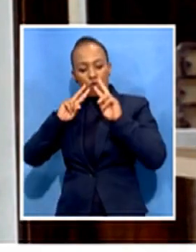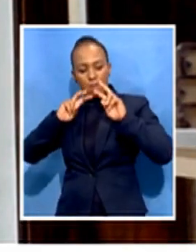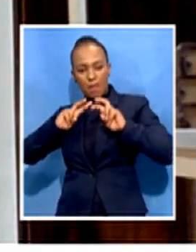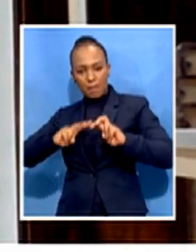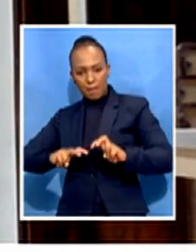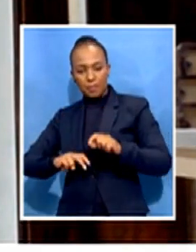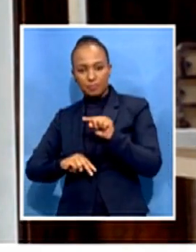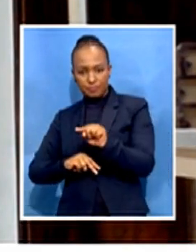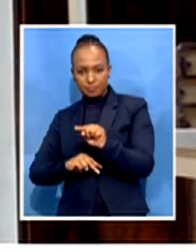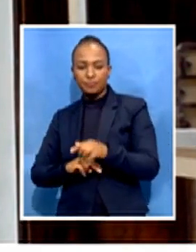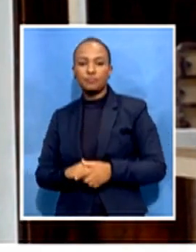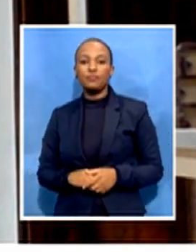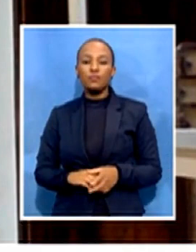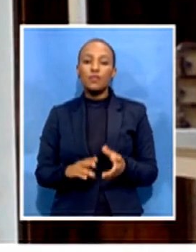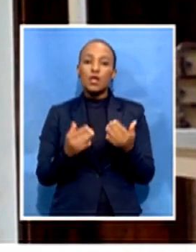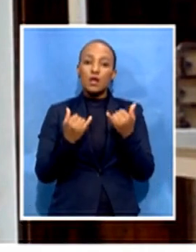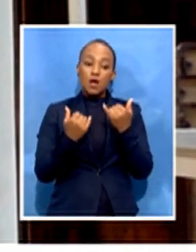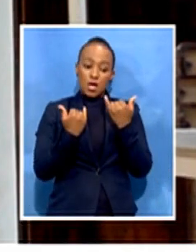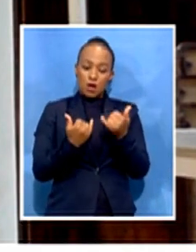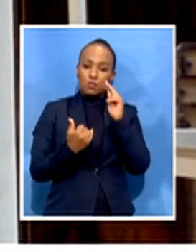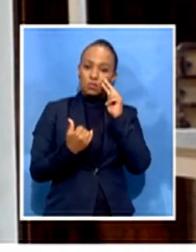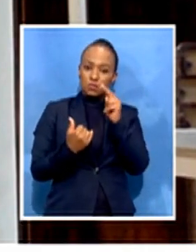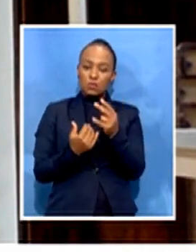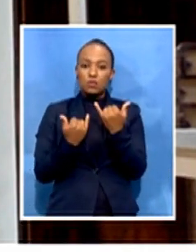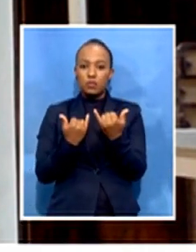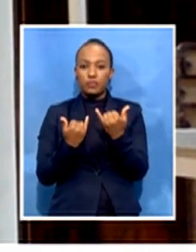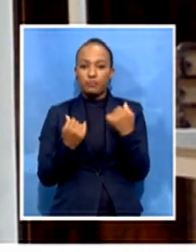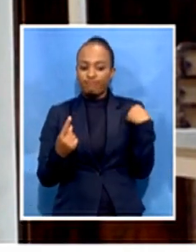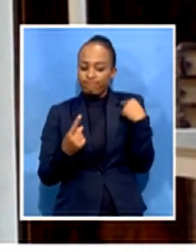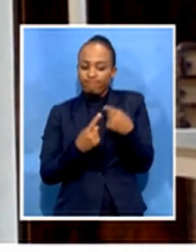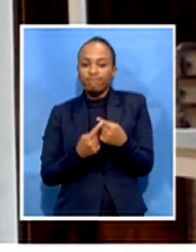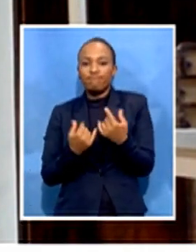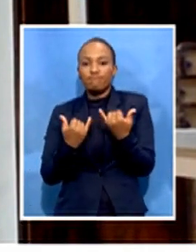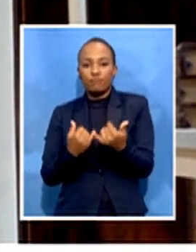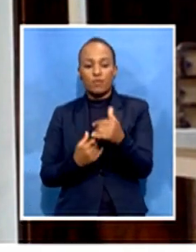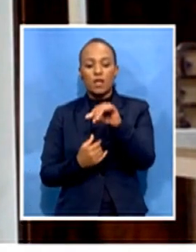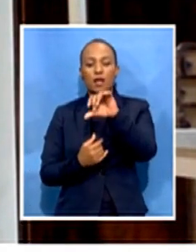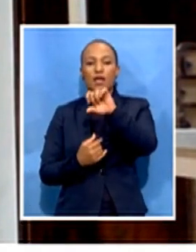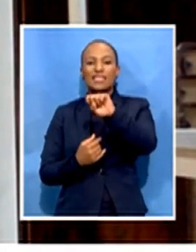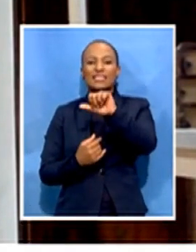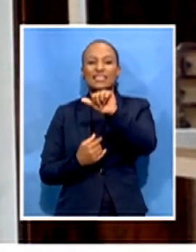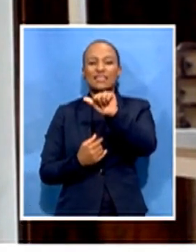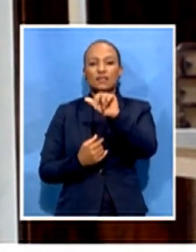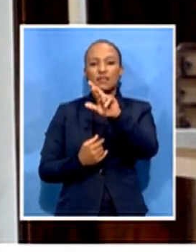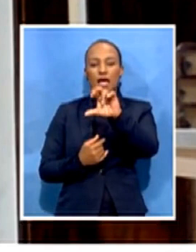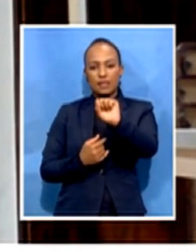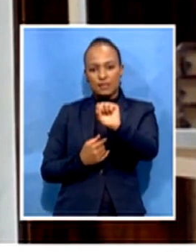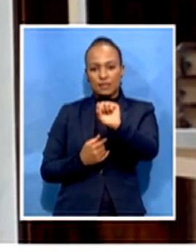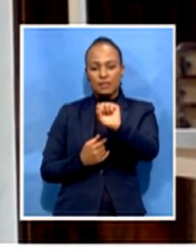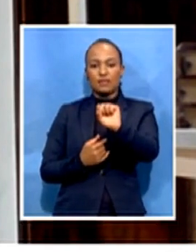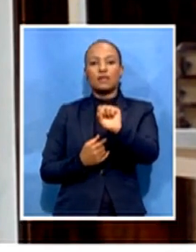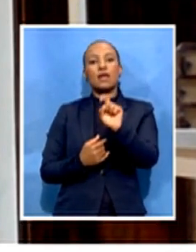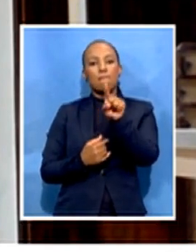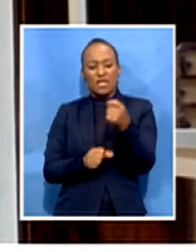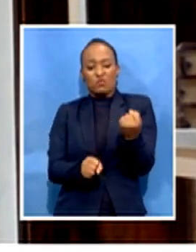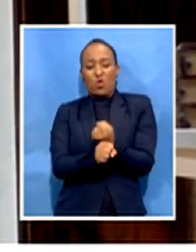today. SARS needs to really act with speed, and they need to get this unit back on